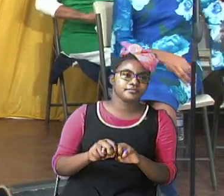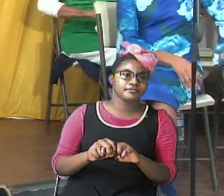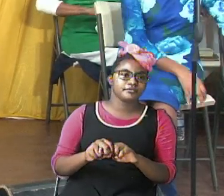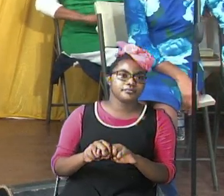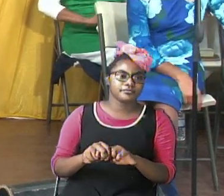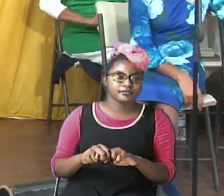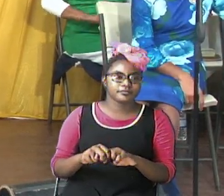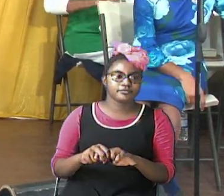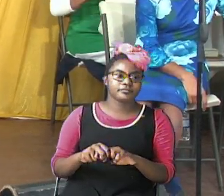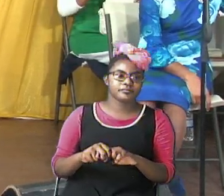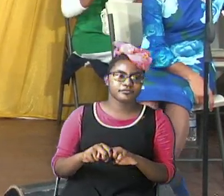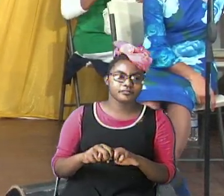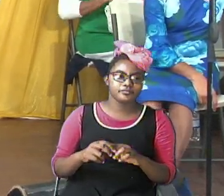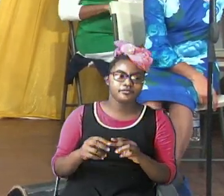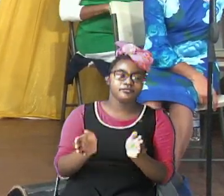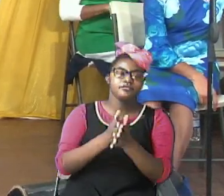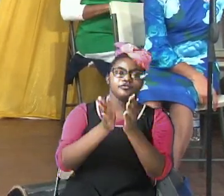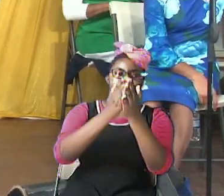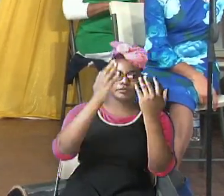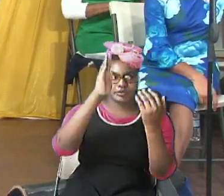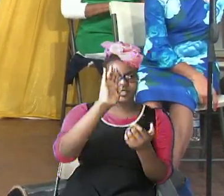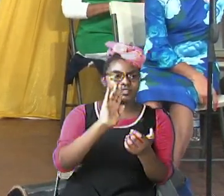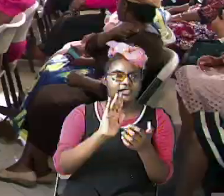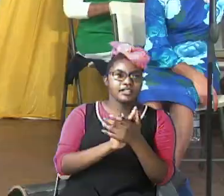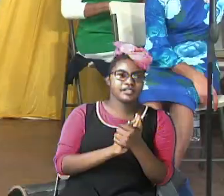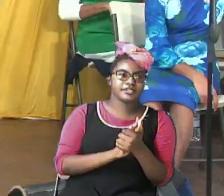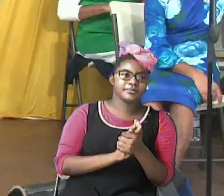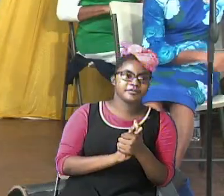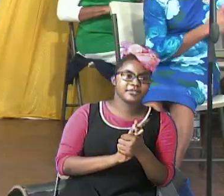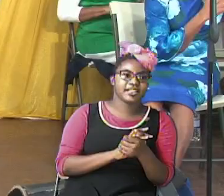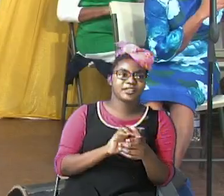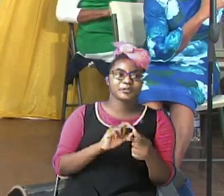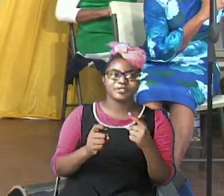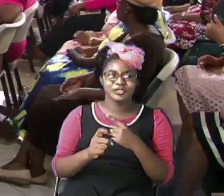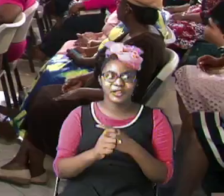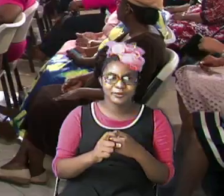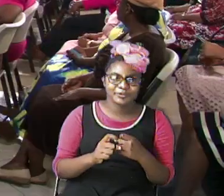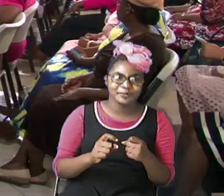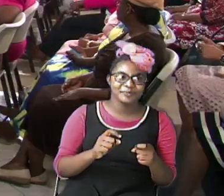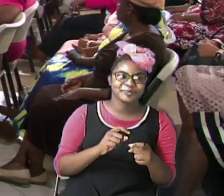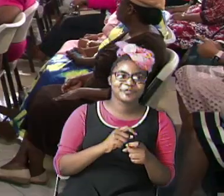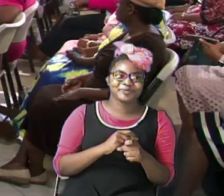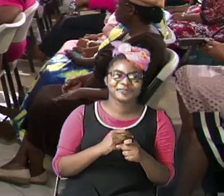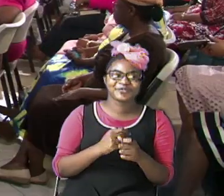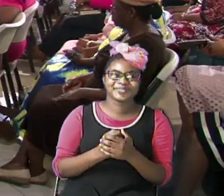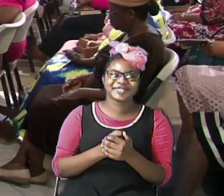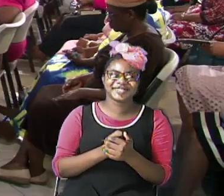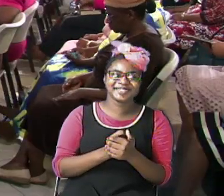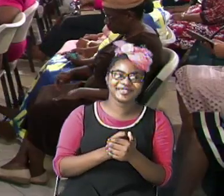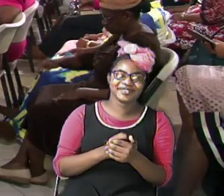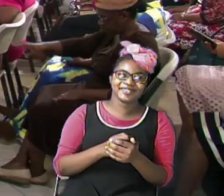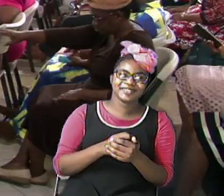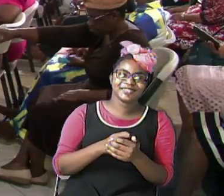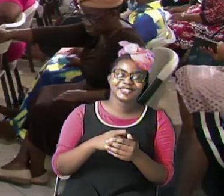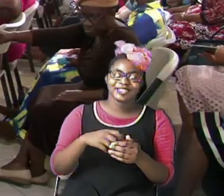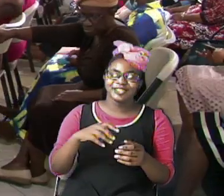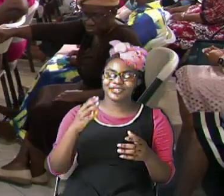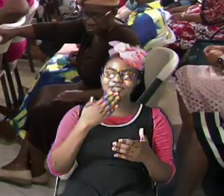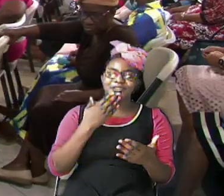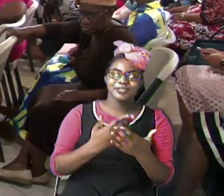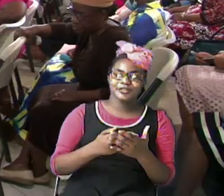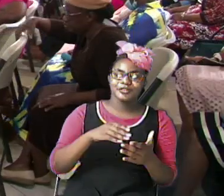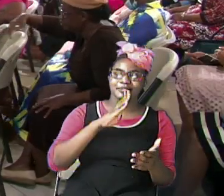Lord. Praise God. Praise God. So very good to be in the house of the Lord